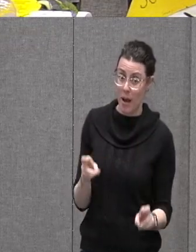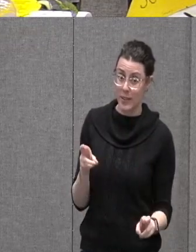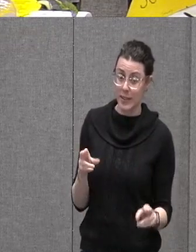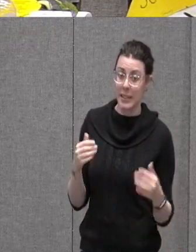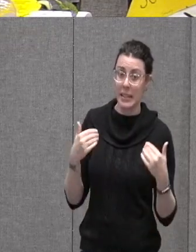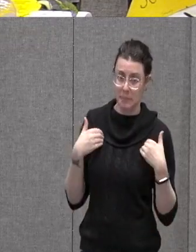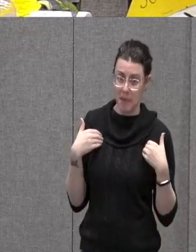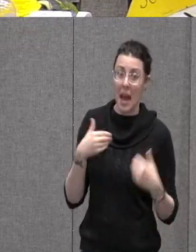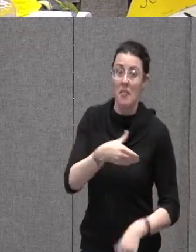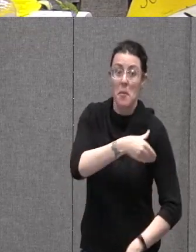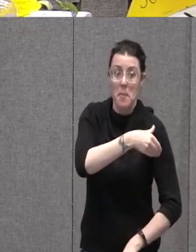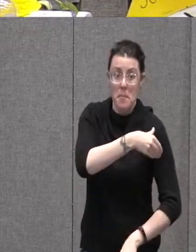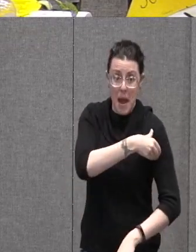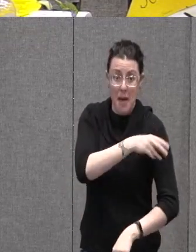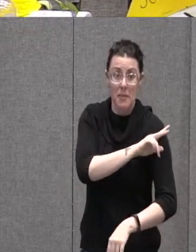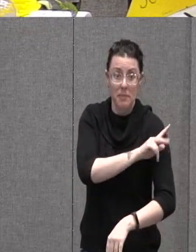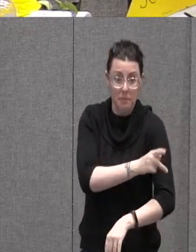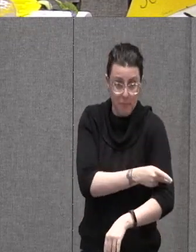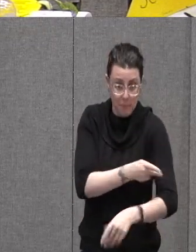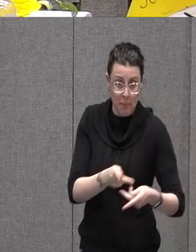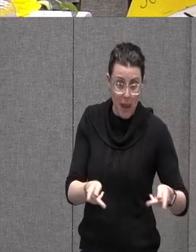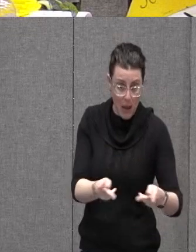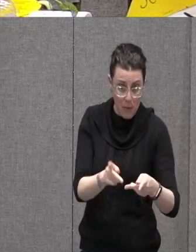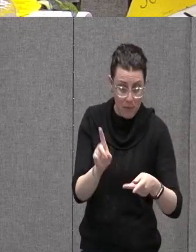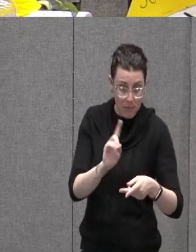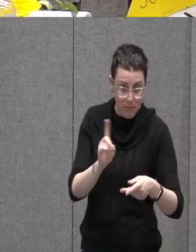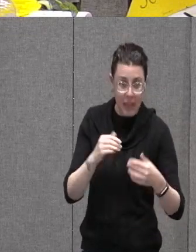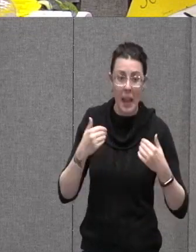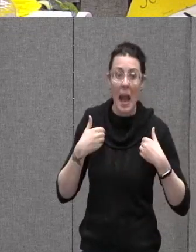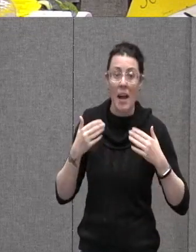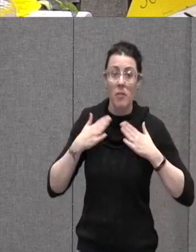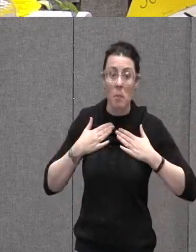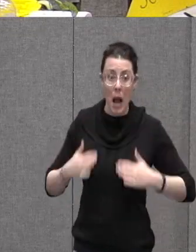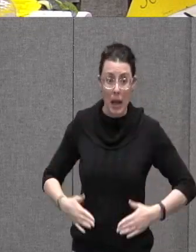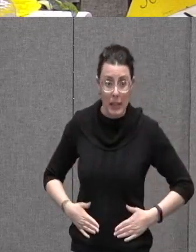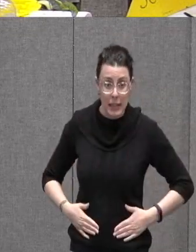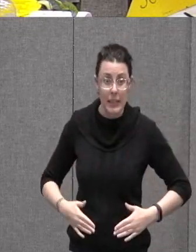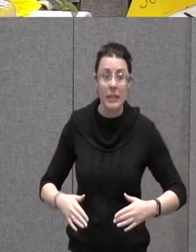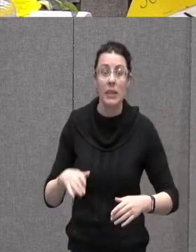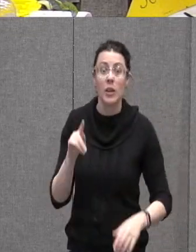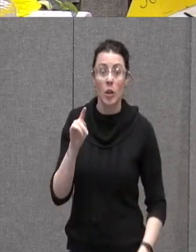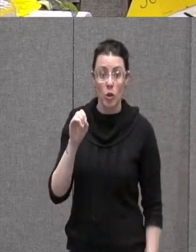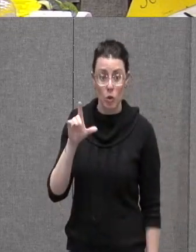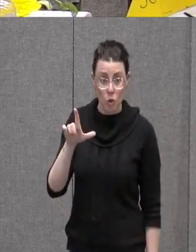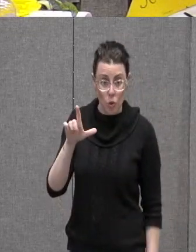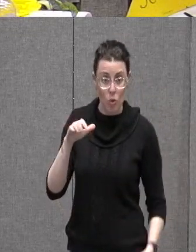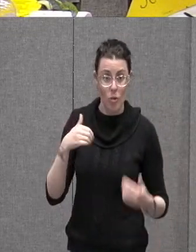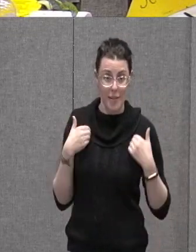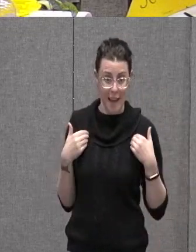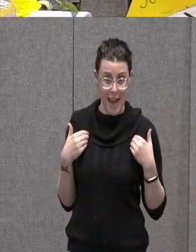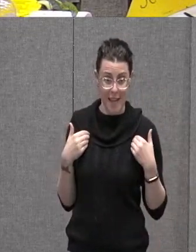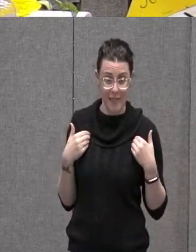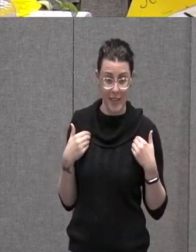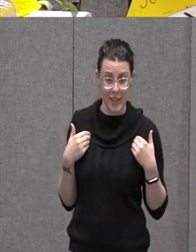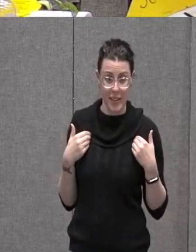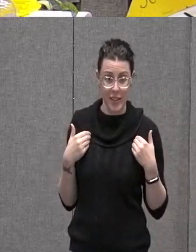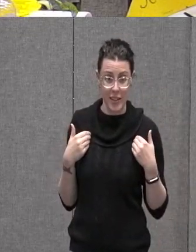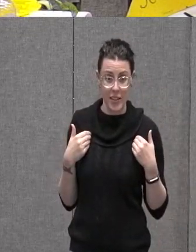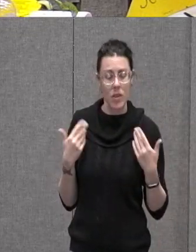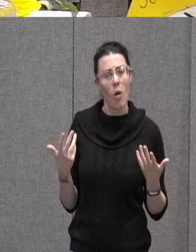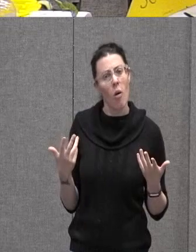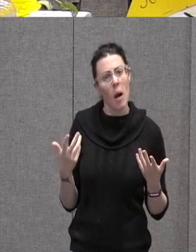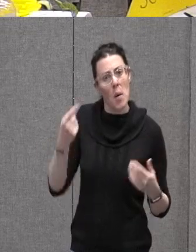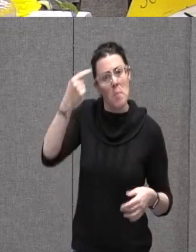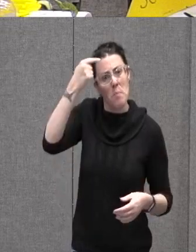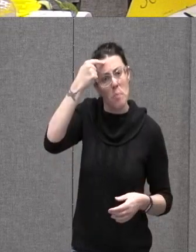some power, right? And it has a body, and it has a tool. It has tools, yeah. Well, how can we build a brain